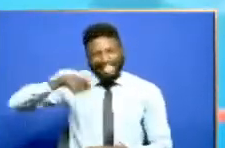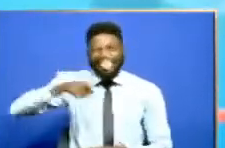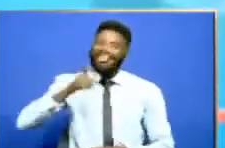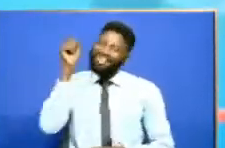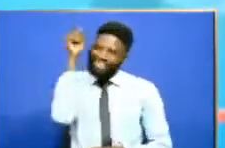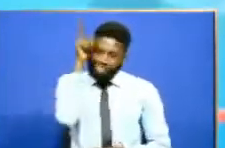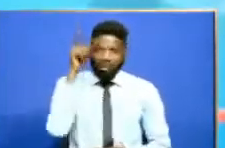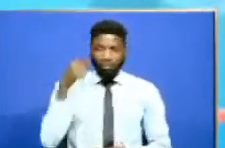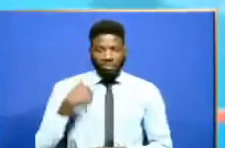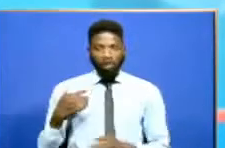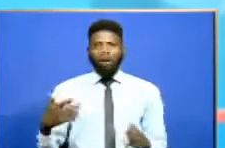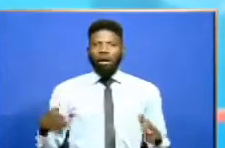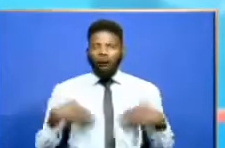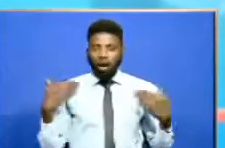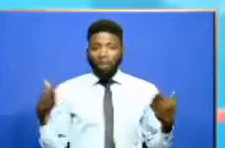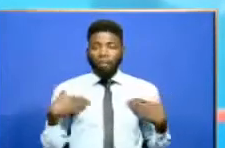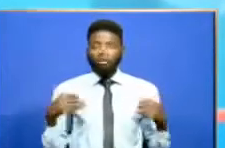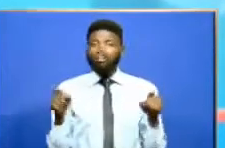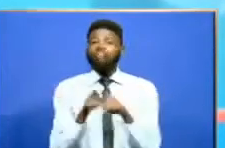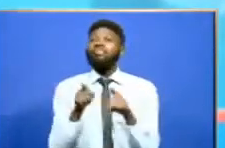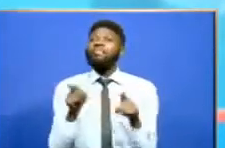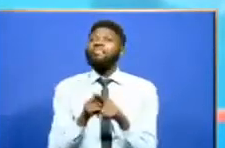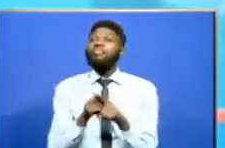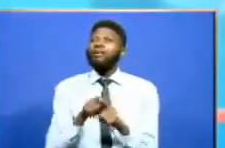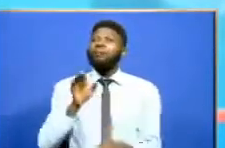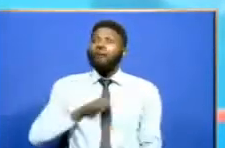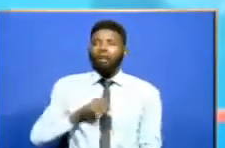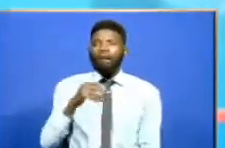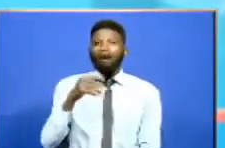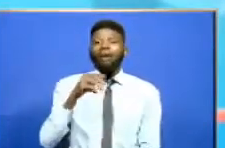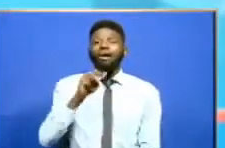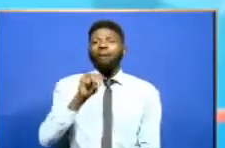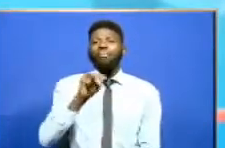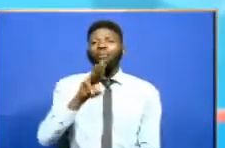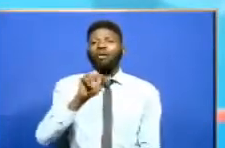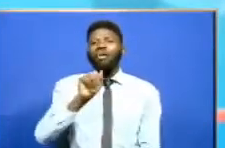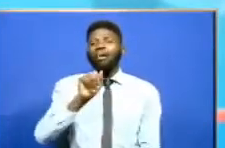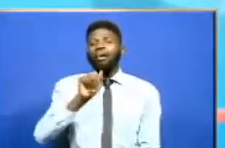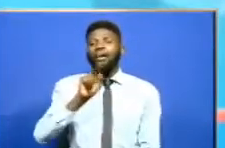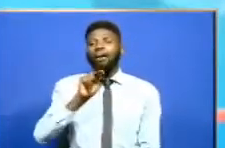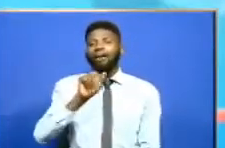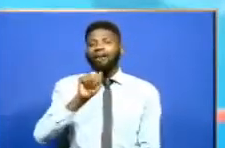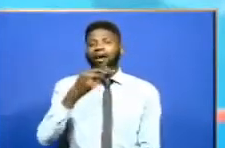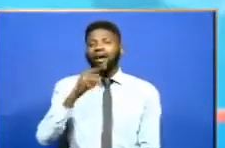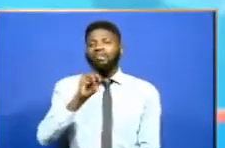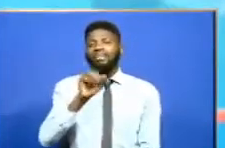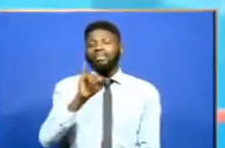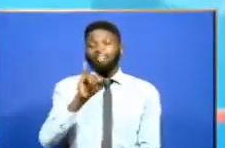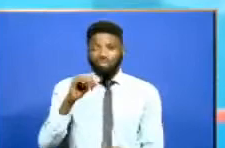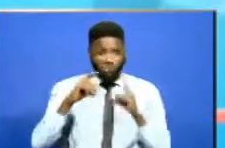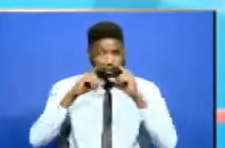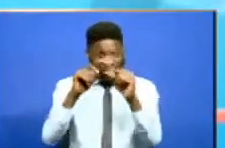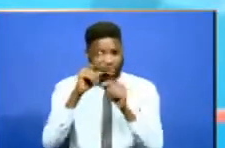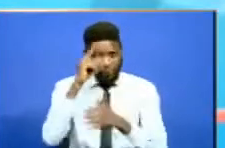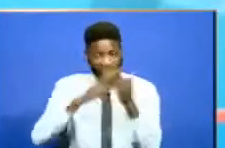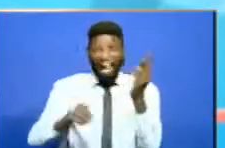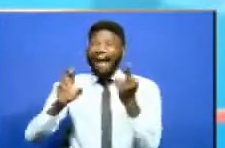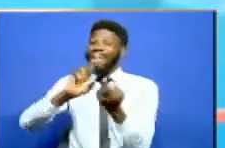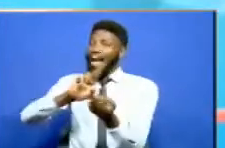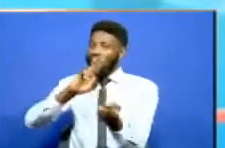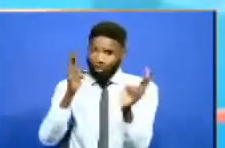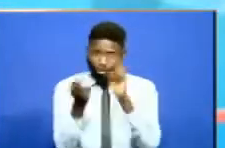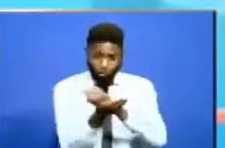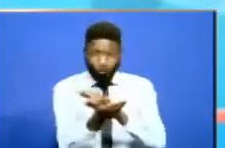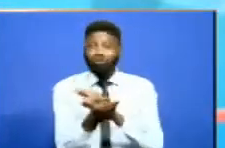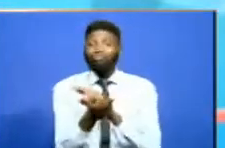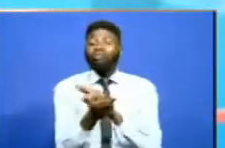glad, even Madam, you called her Madam Hamisi, who spoke here a few minutes ago, saying this revolution and changing the